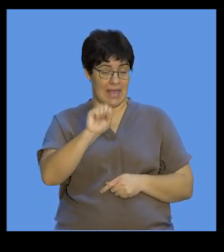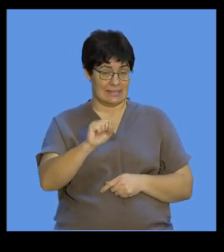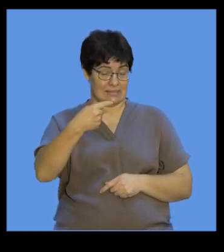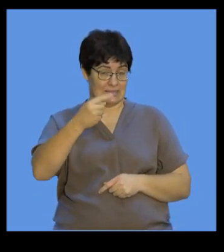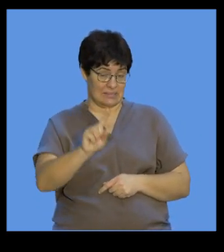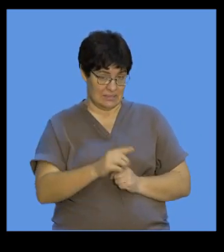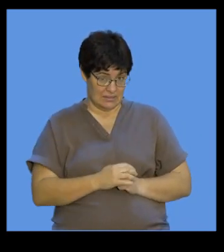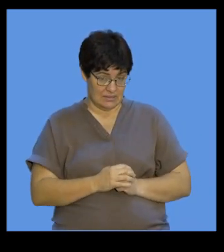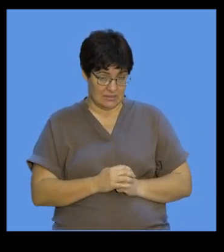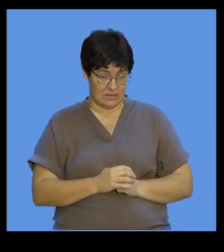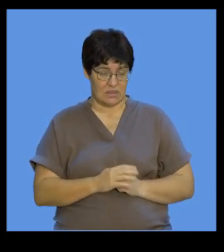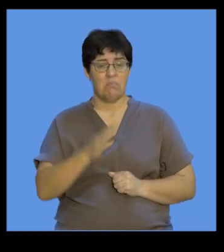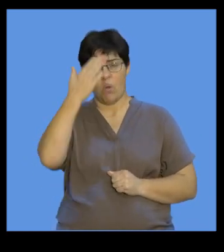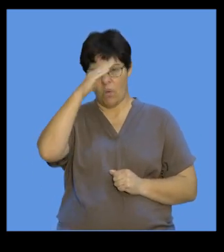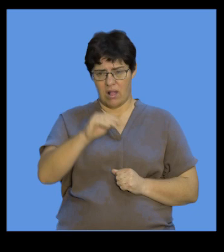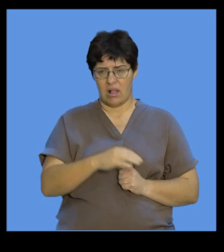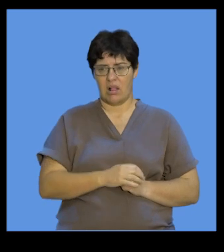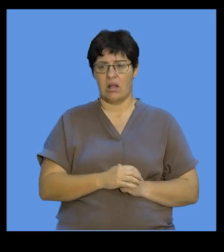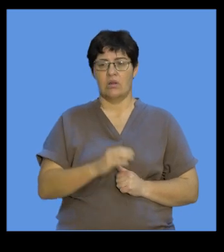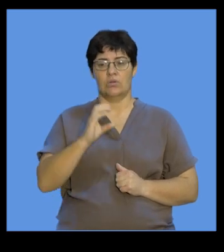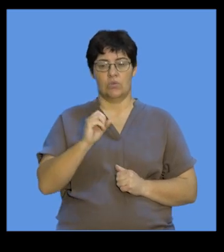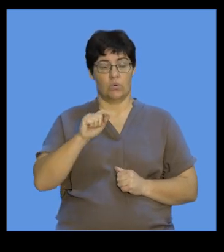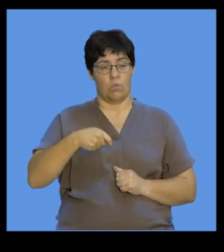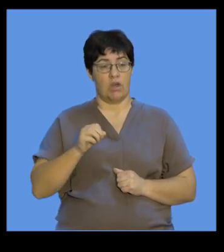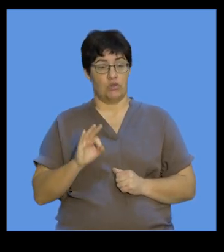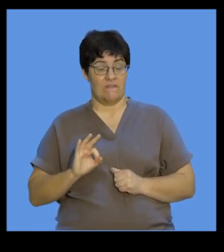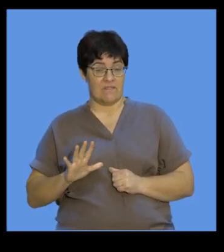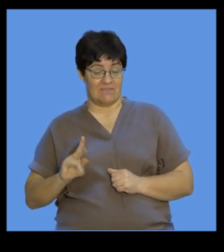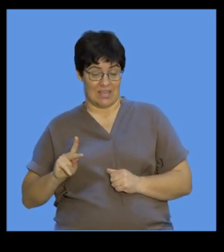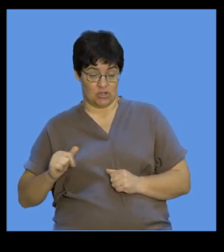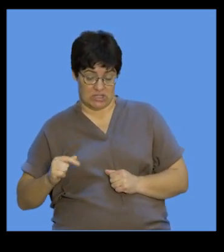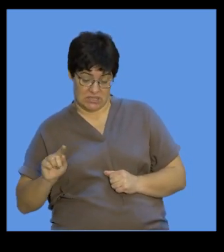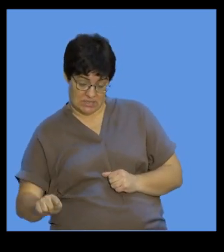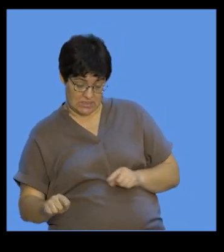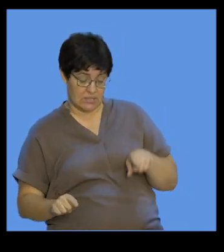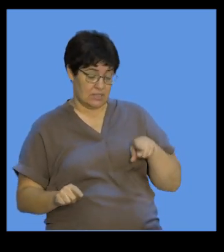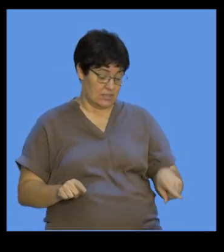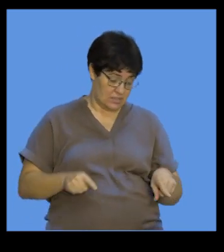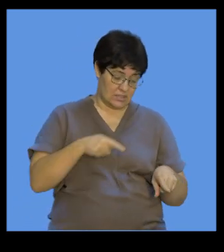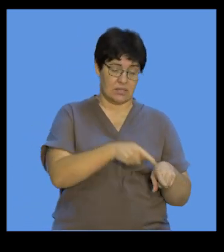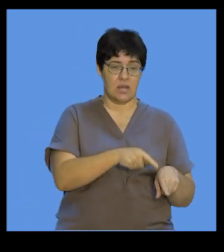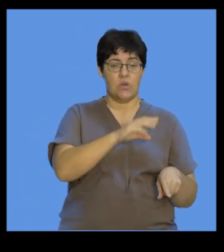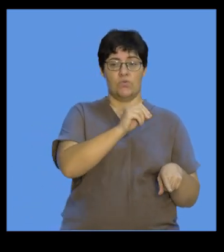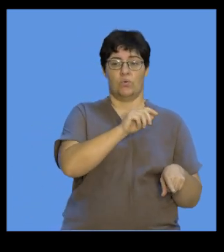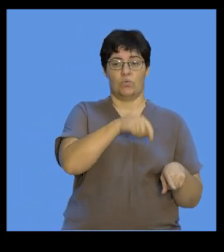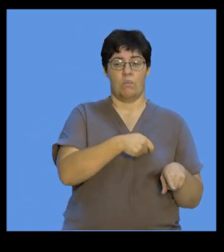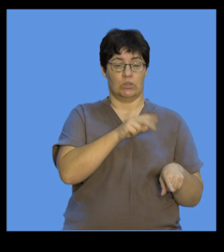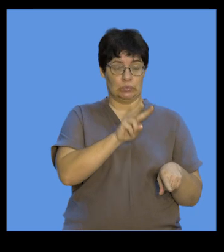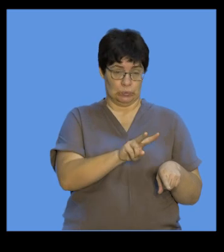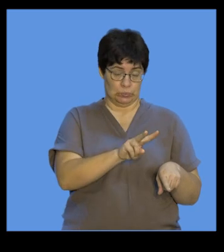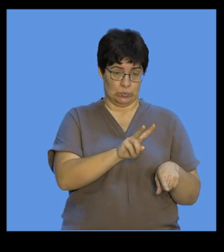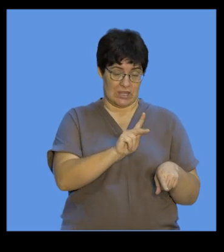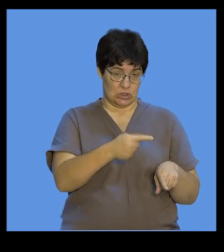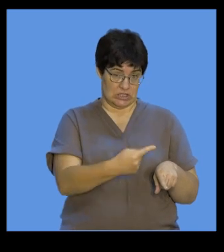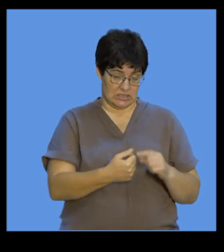I know that this is 0.35 kilograms, and I know that this is 0.2